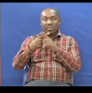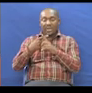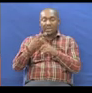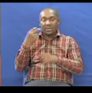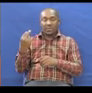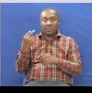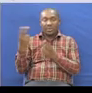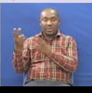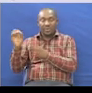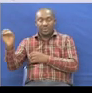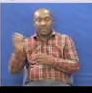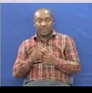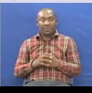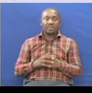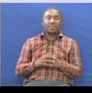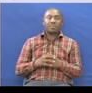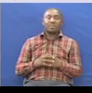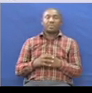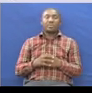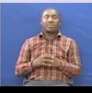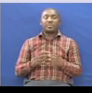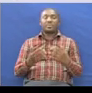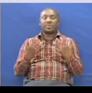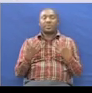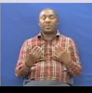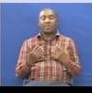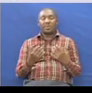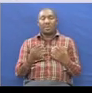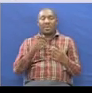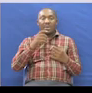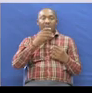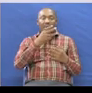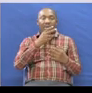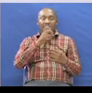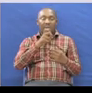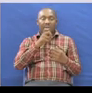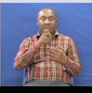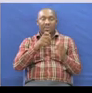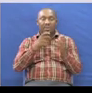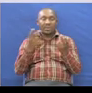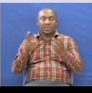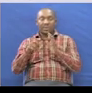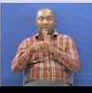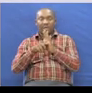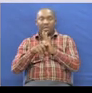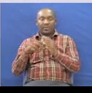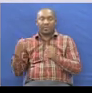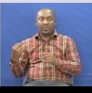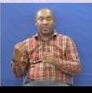3x plus 2 is equal to 0, of which 3x is equal to negative